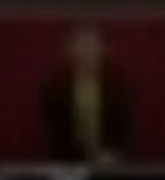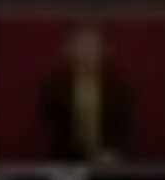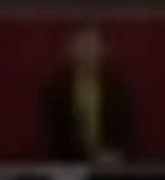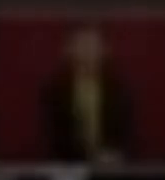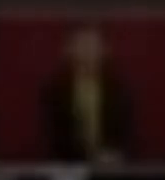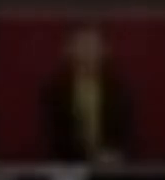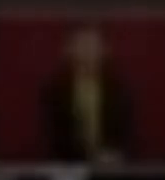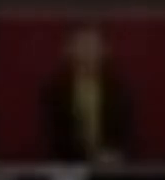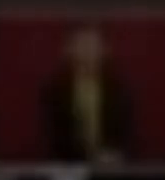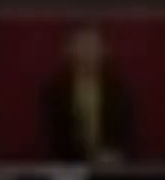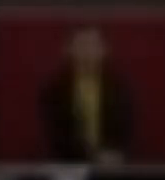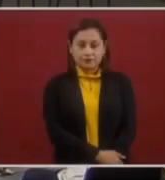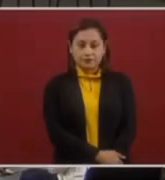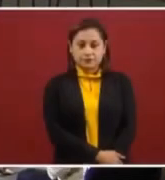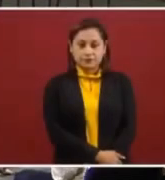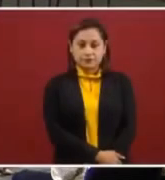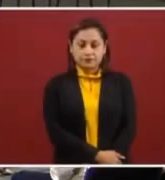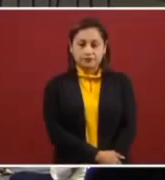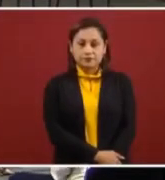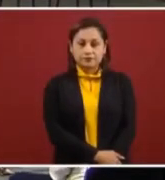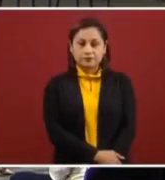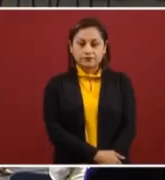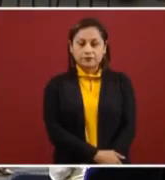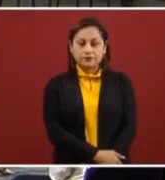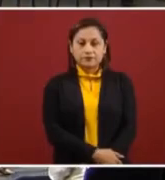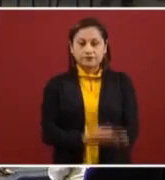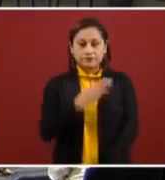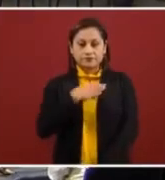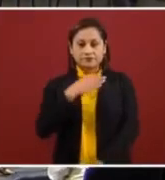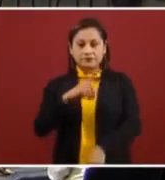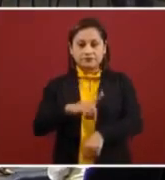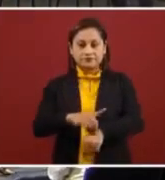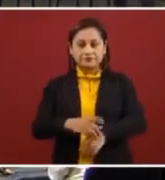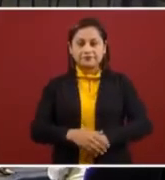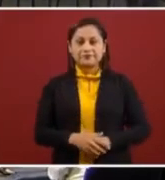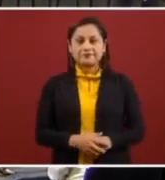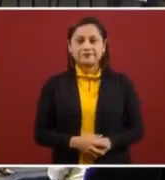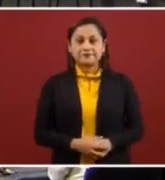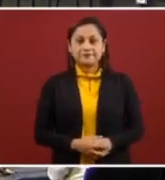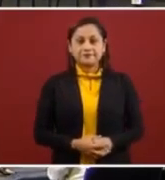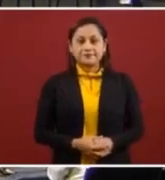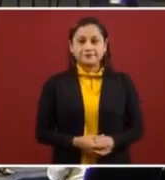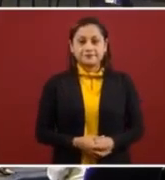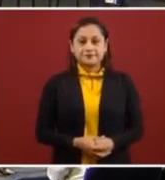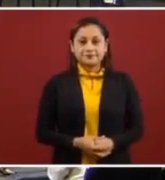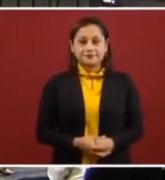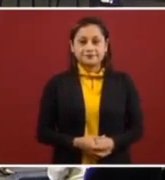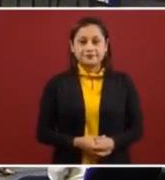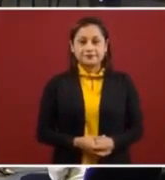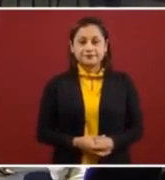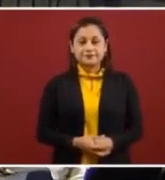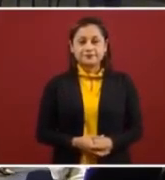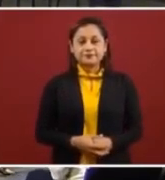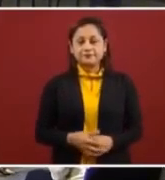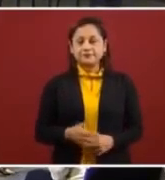So we'll start right about there. Okay. So,